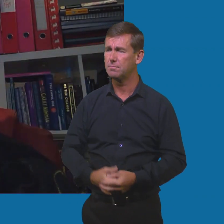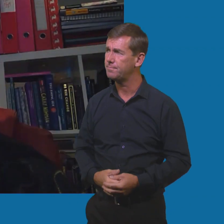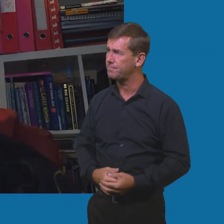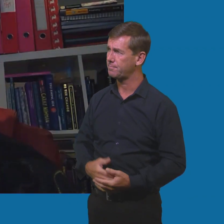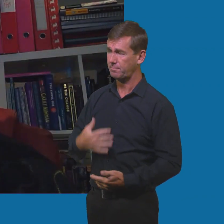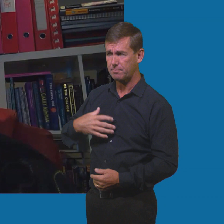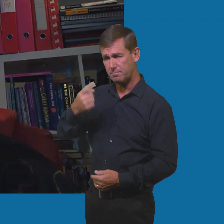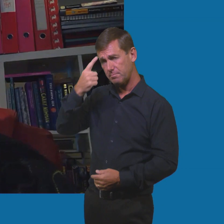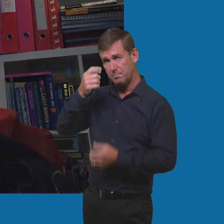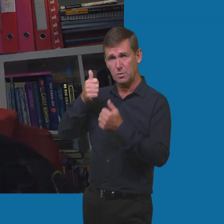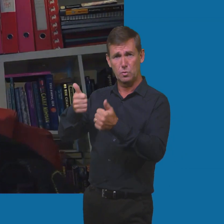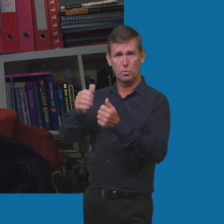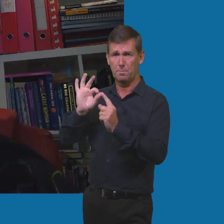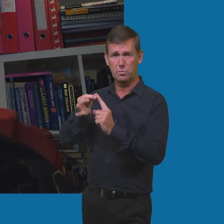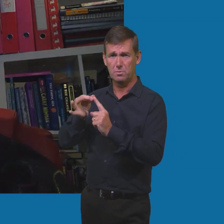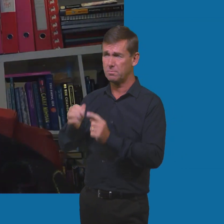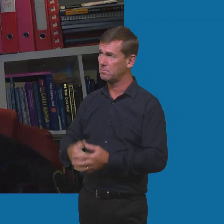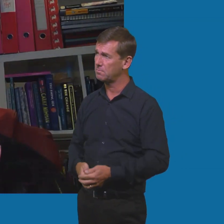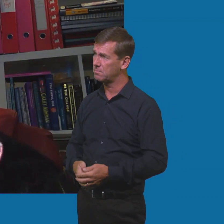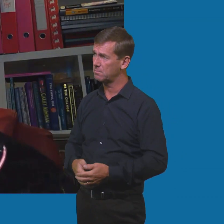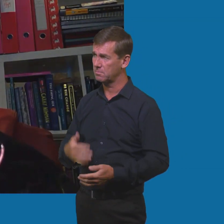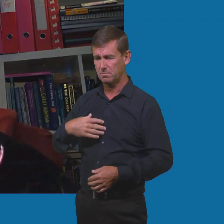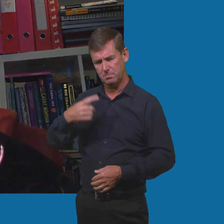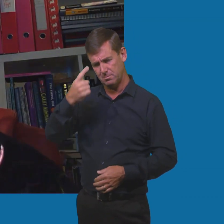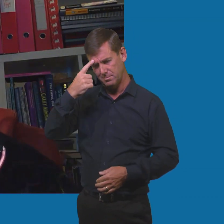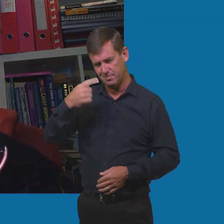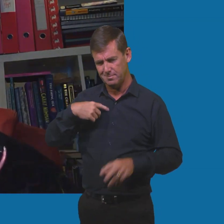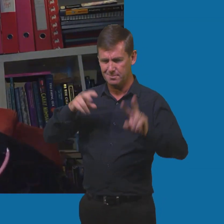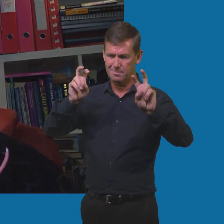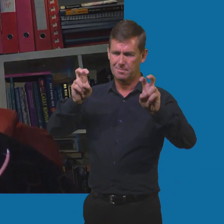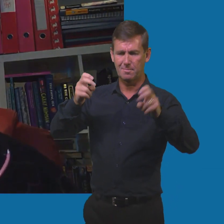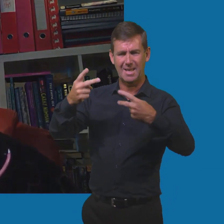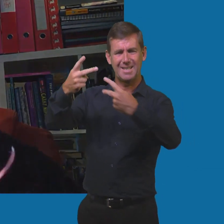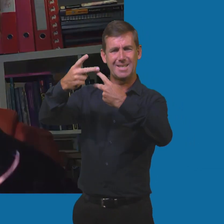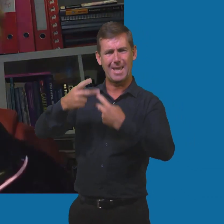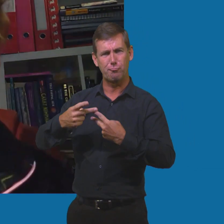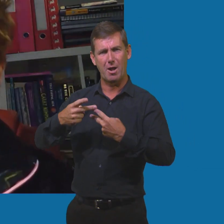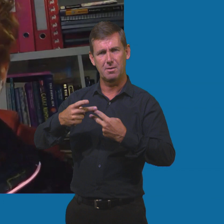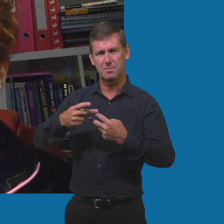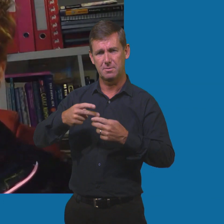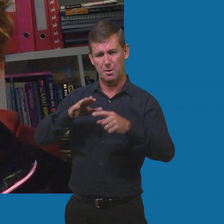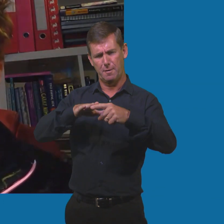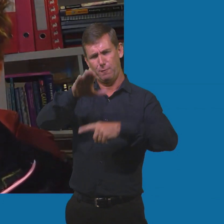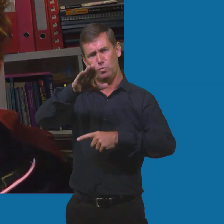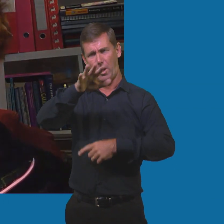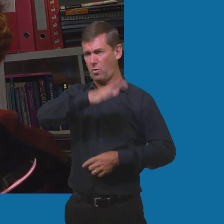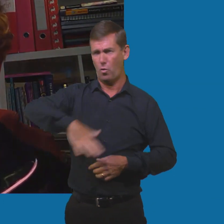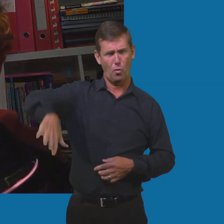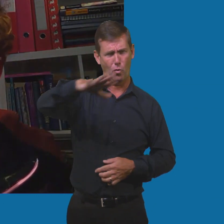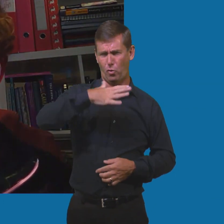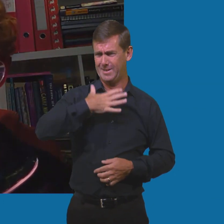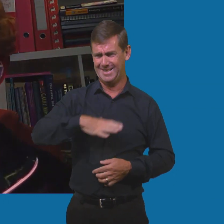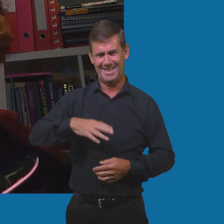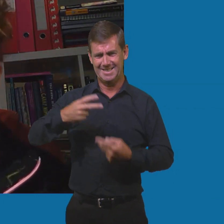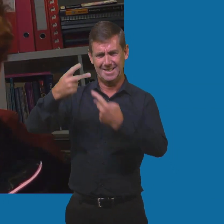point, because when it comes to the whole carer thing, at some point, all of us will need some level of care. We